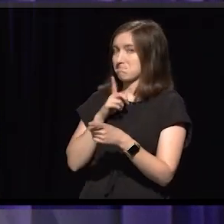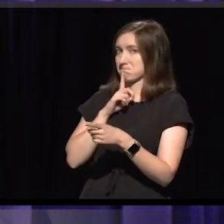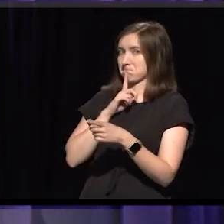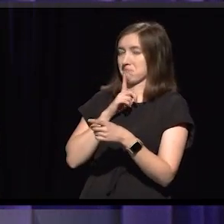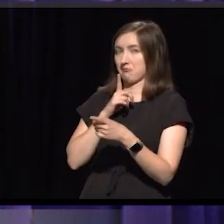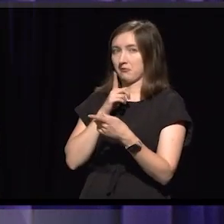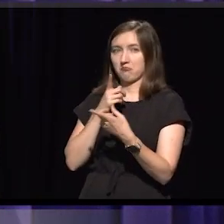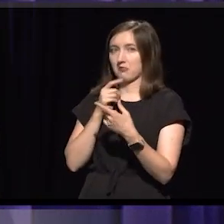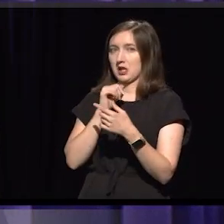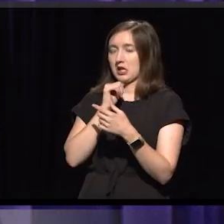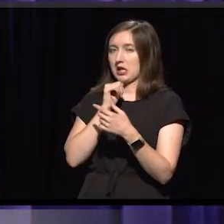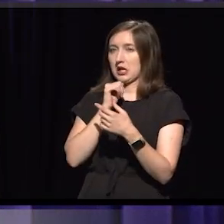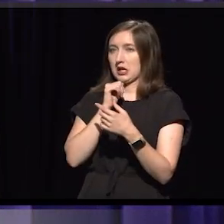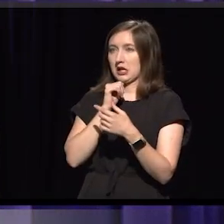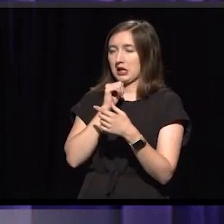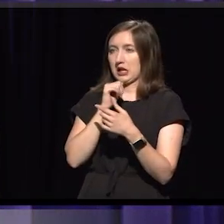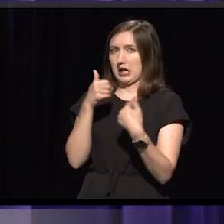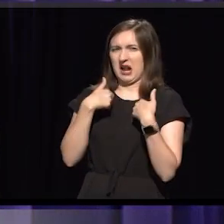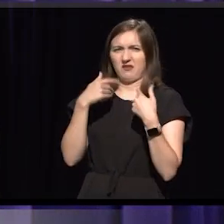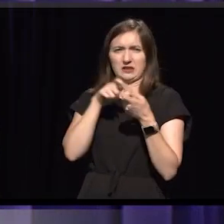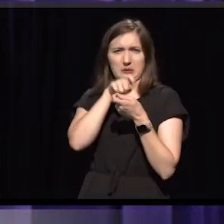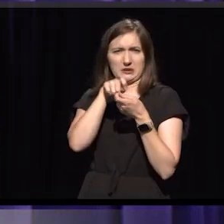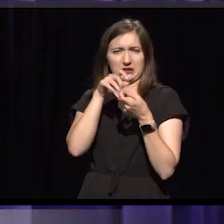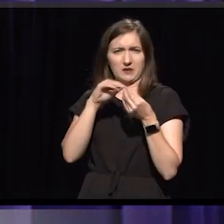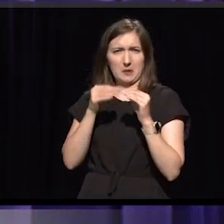now. We might be able to get that.